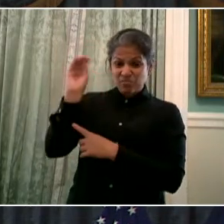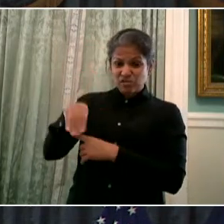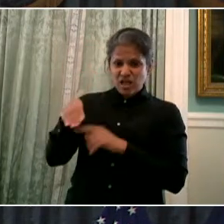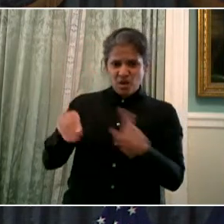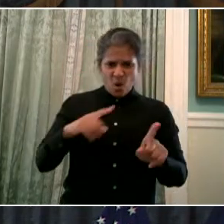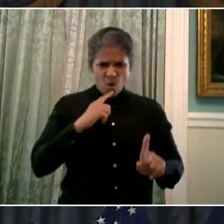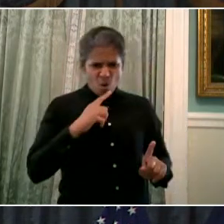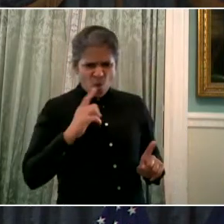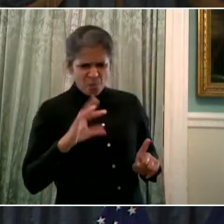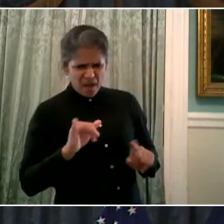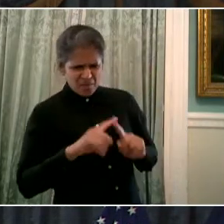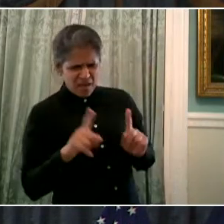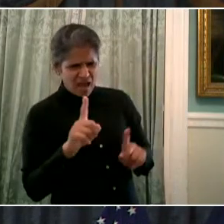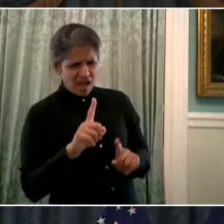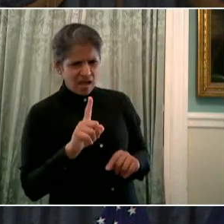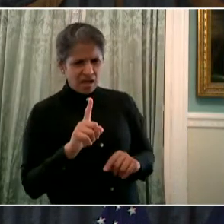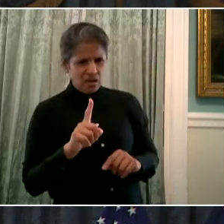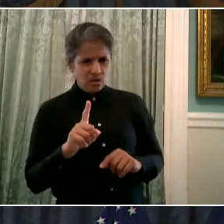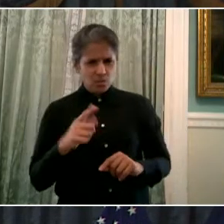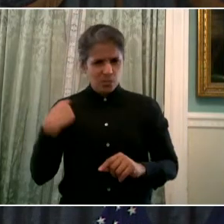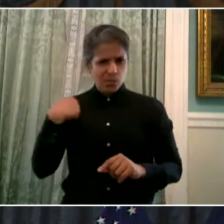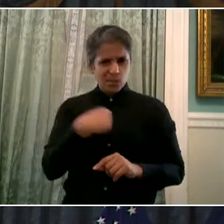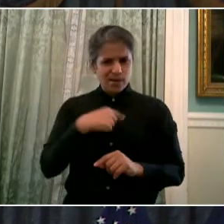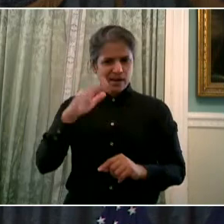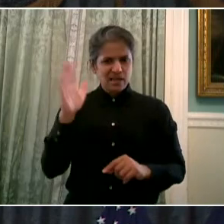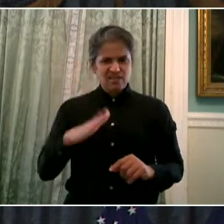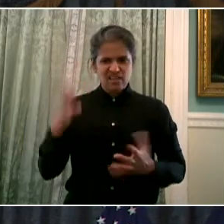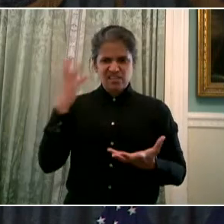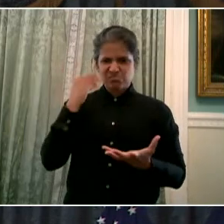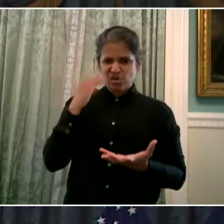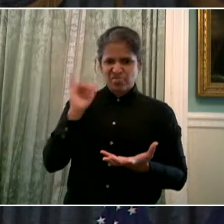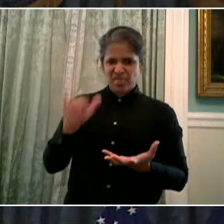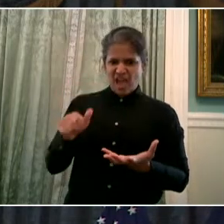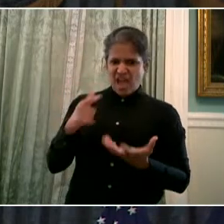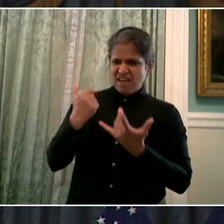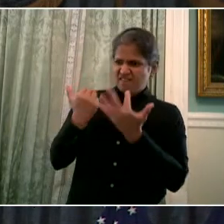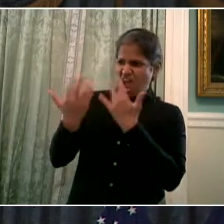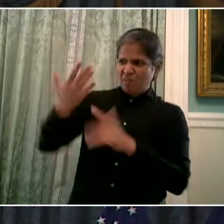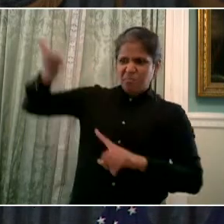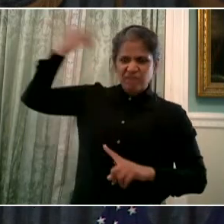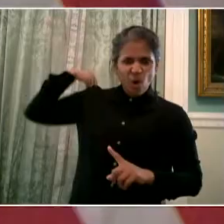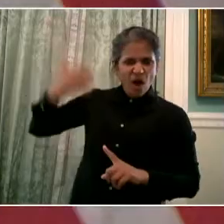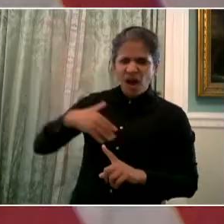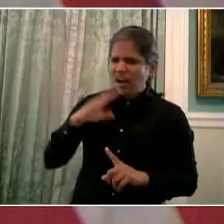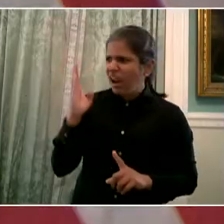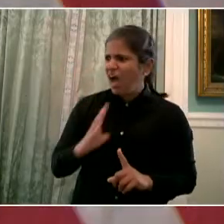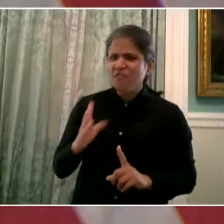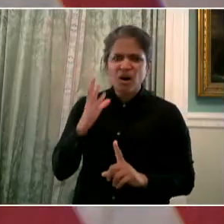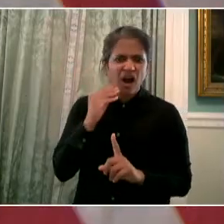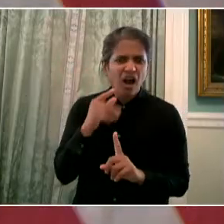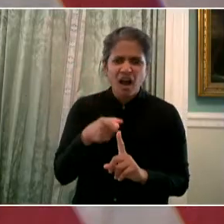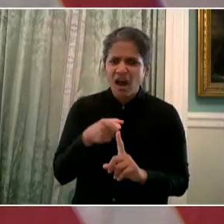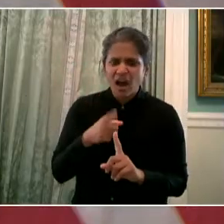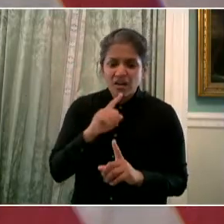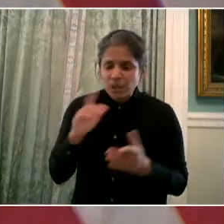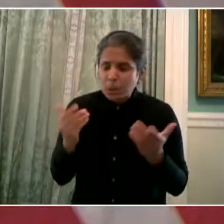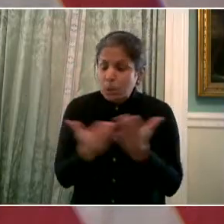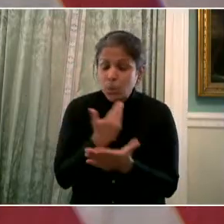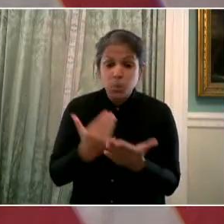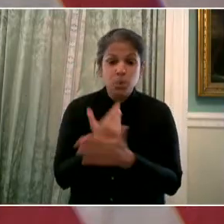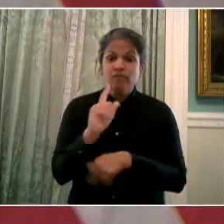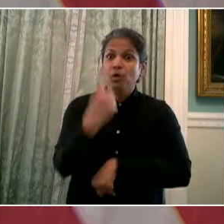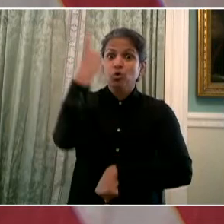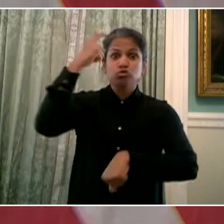right? So that is this. Could this be a new norm for us as it relates to the fires in Canada? As climate change